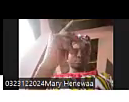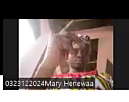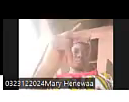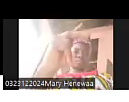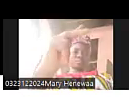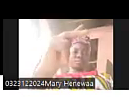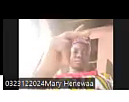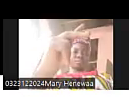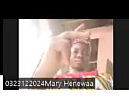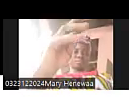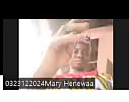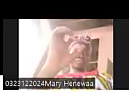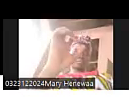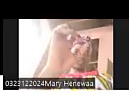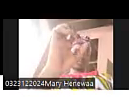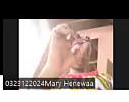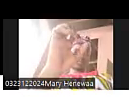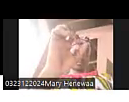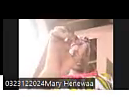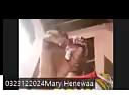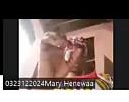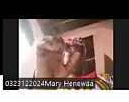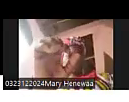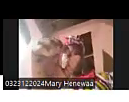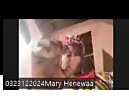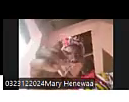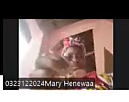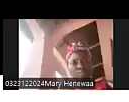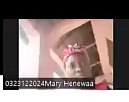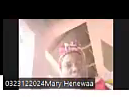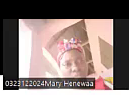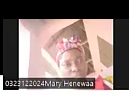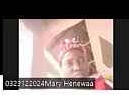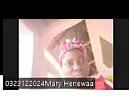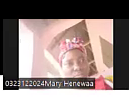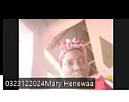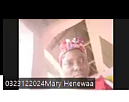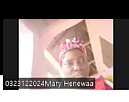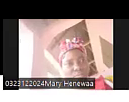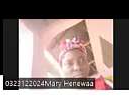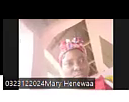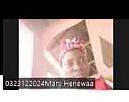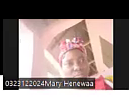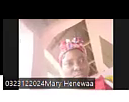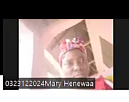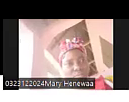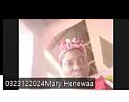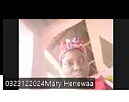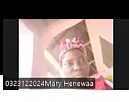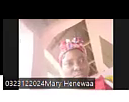Say, so be by age in home. So be better. Go and sit down.